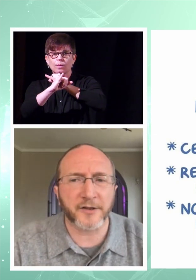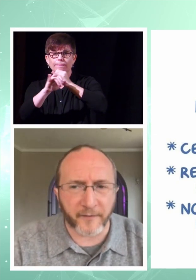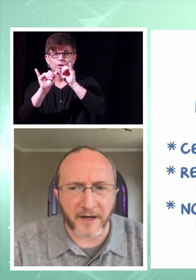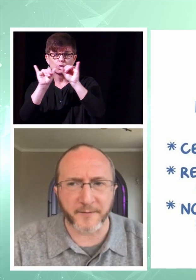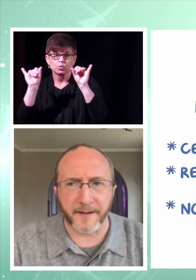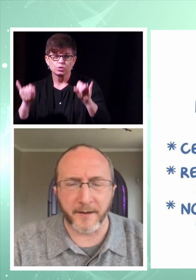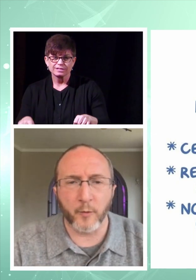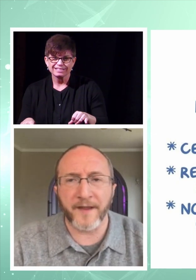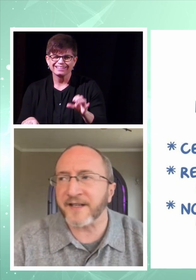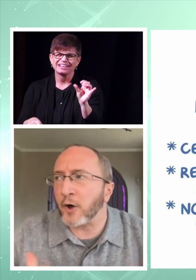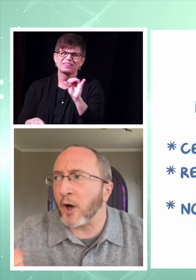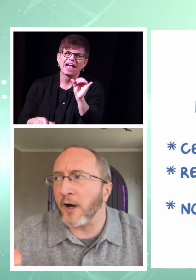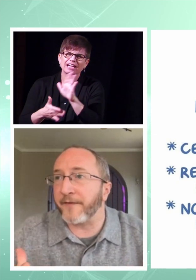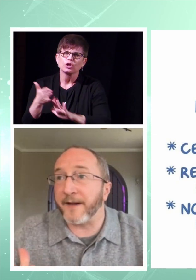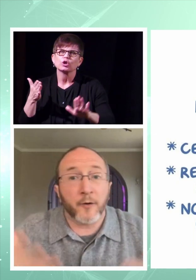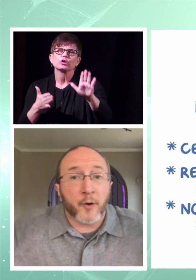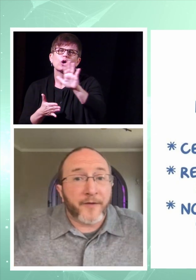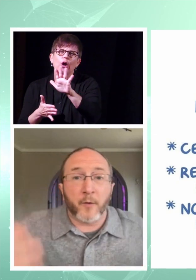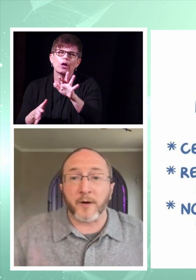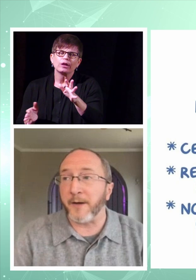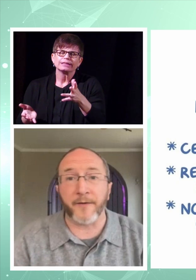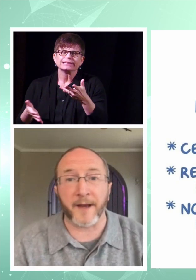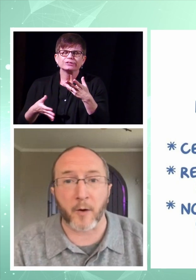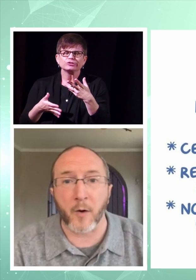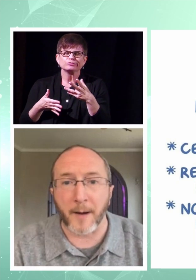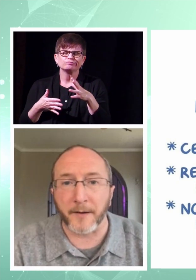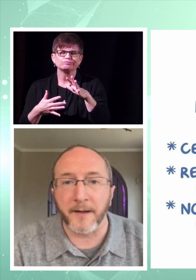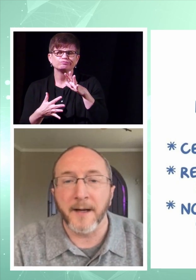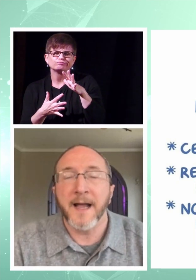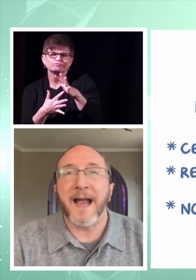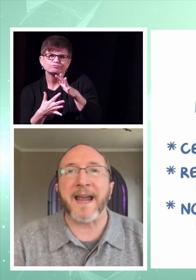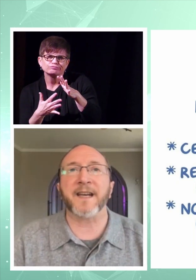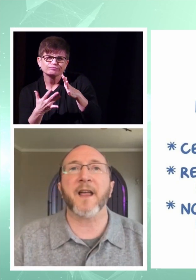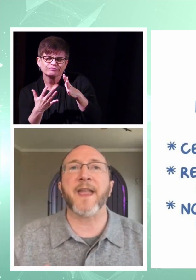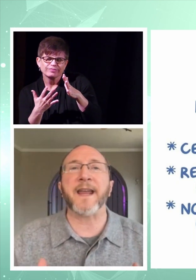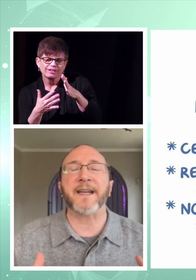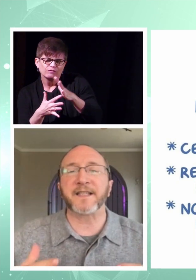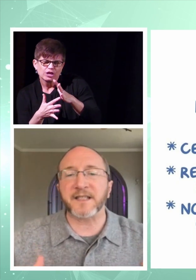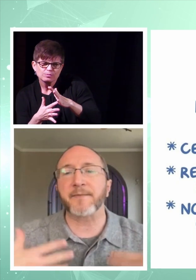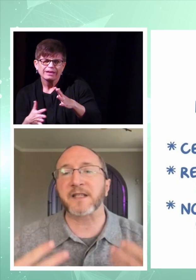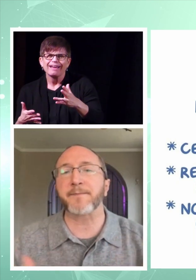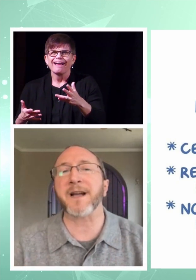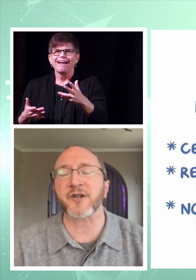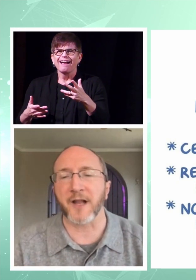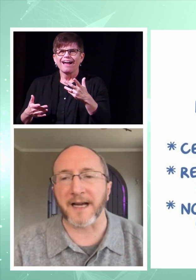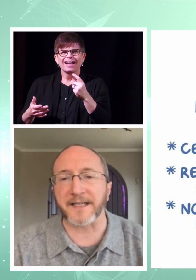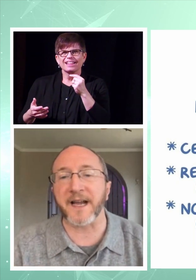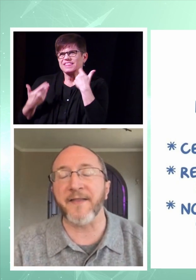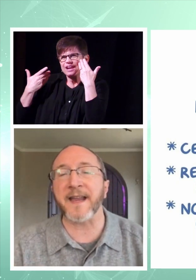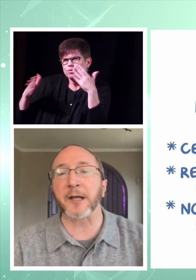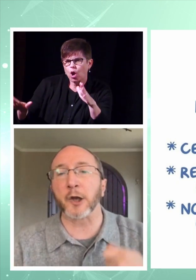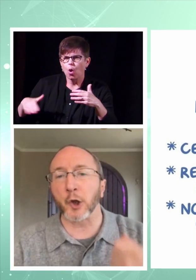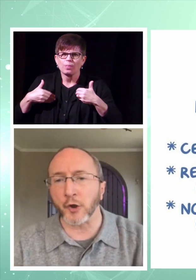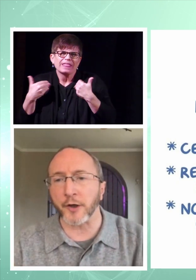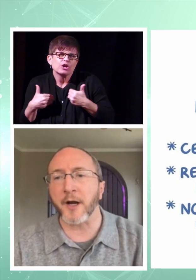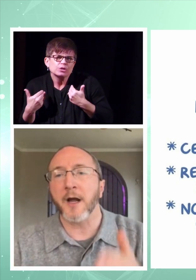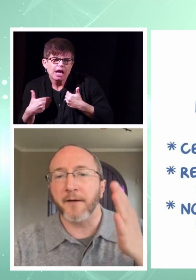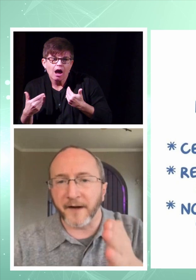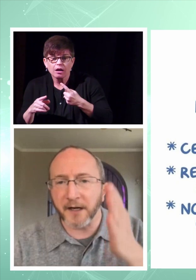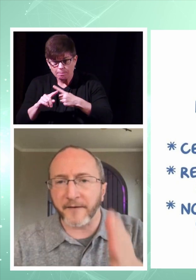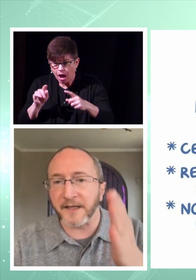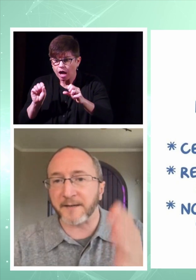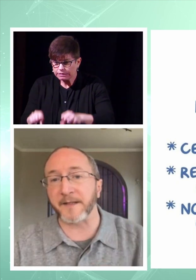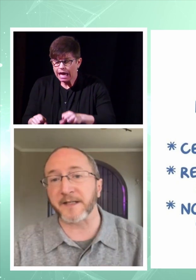like college freshmen. When they start off, they don't know what they want to be when they grow up. And they can subspecialize and they can